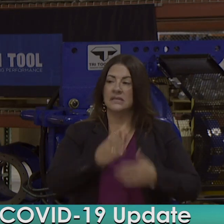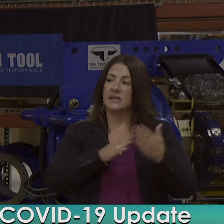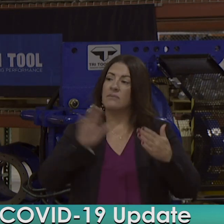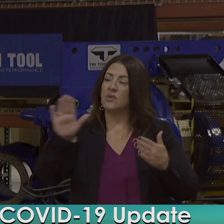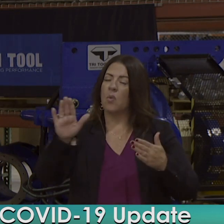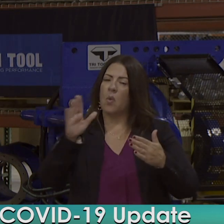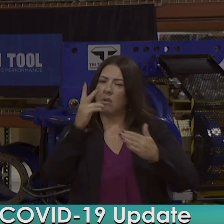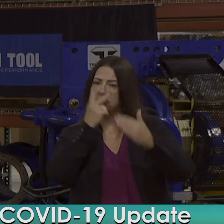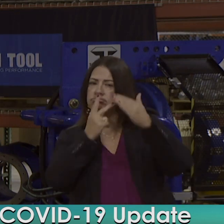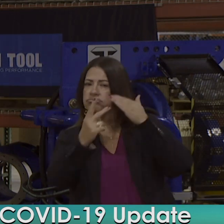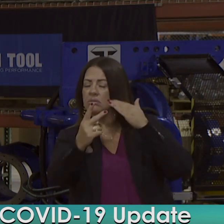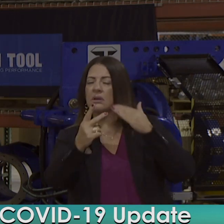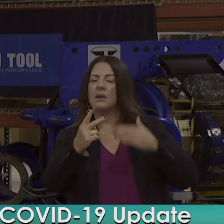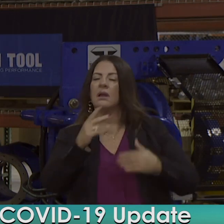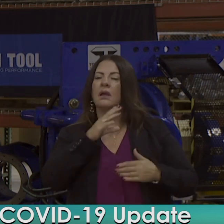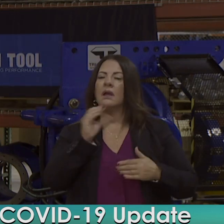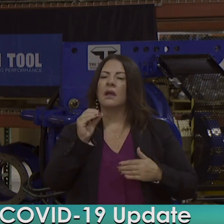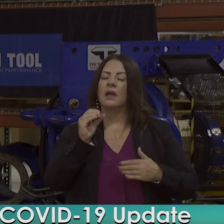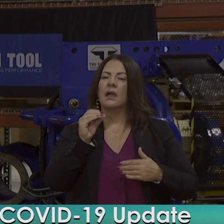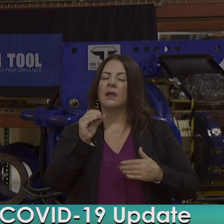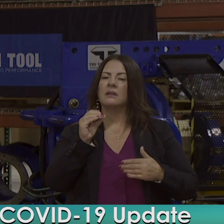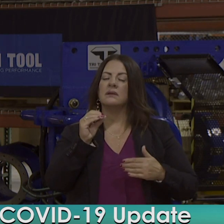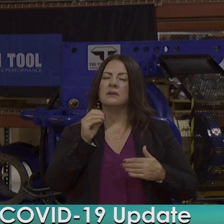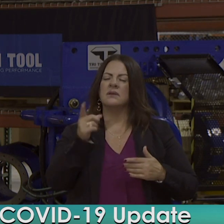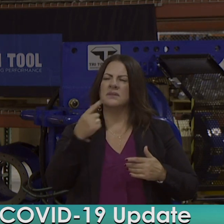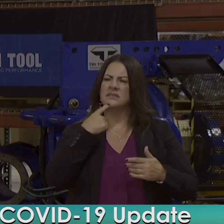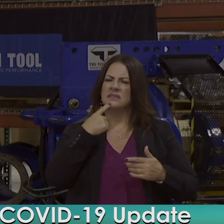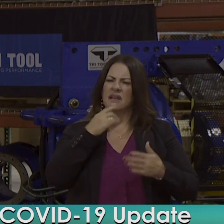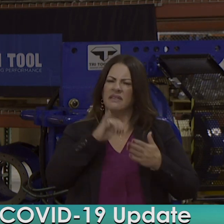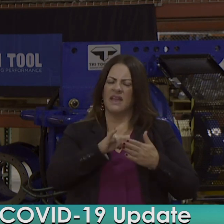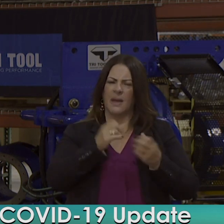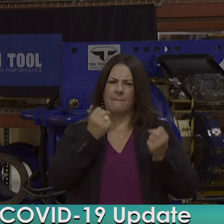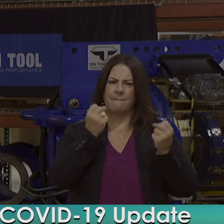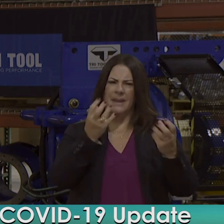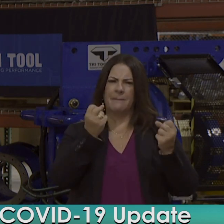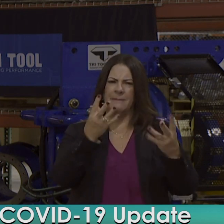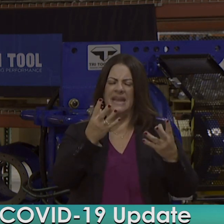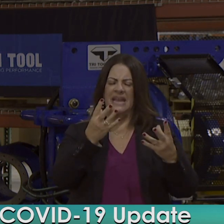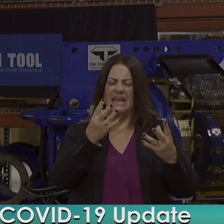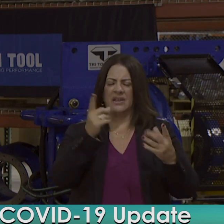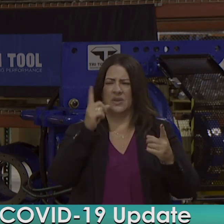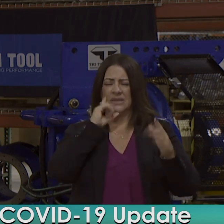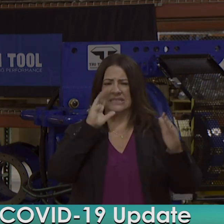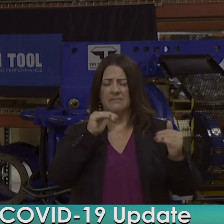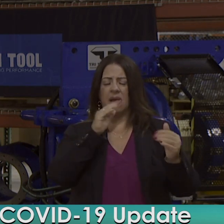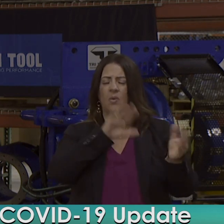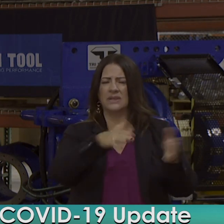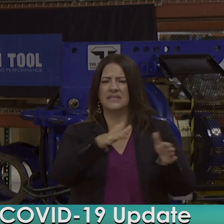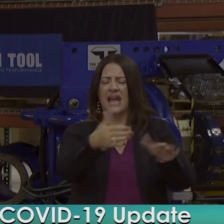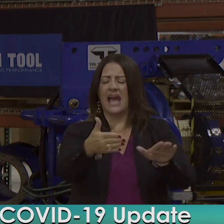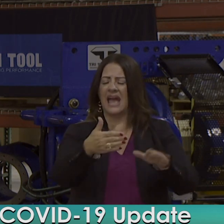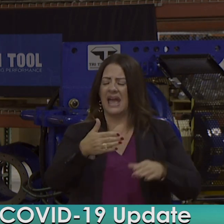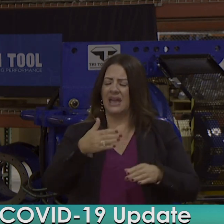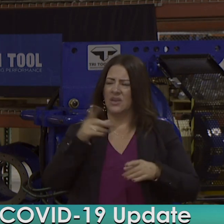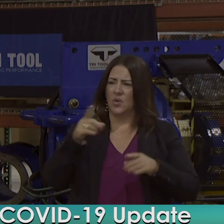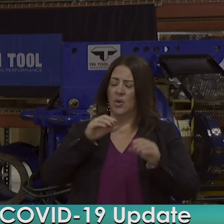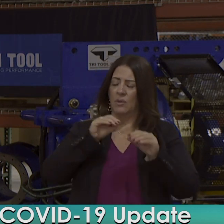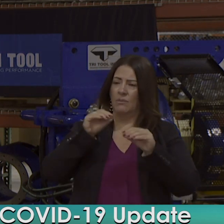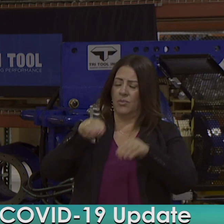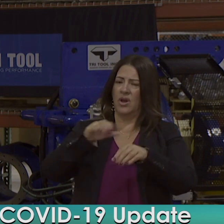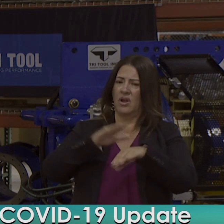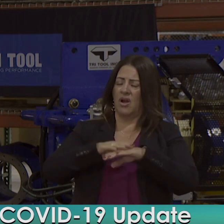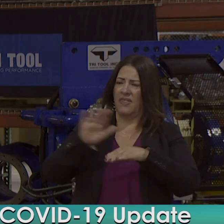data portal you released yesterday are quite stark, hundreds and hundreds of deaths within the next month. Do you think Californians understand the urgency